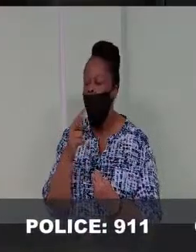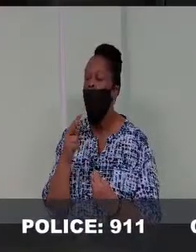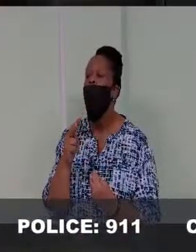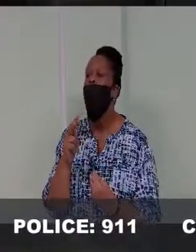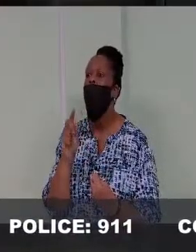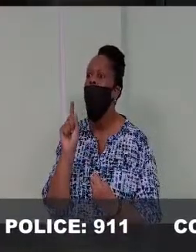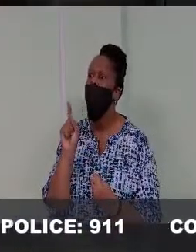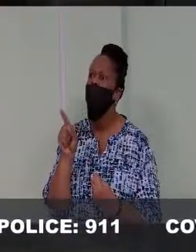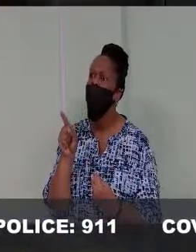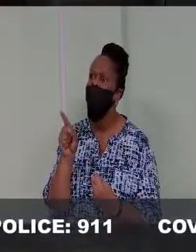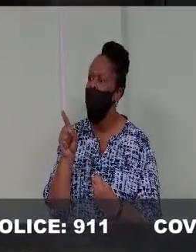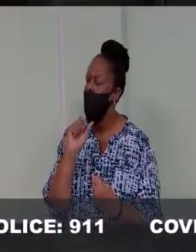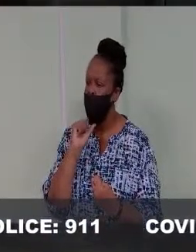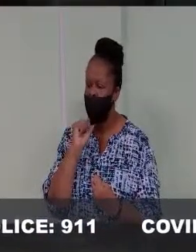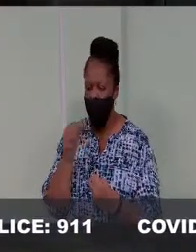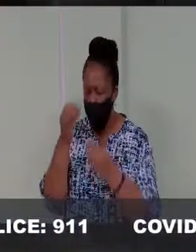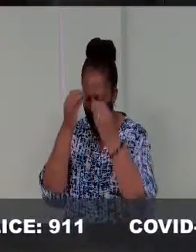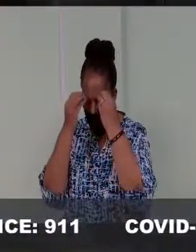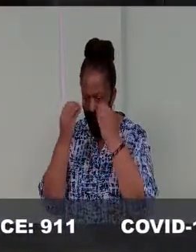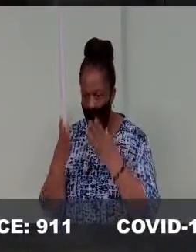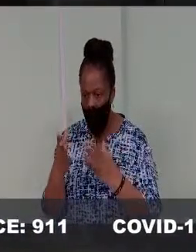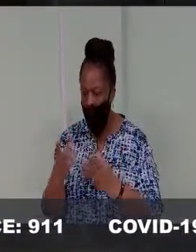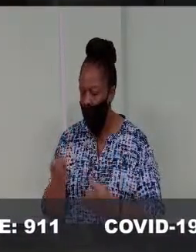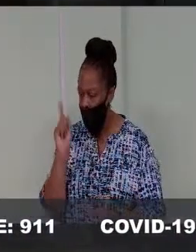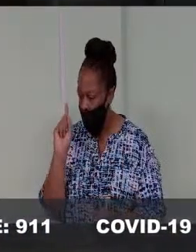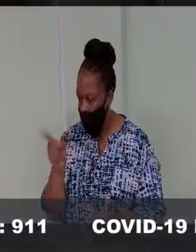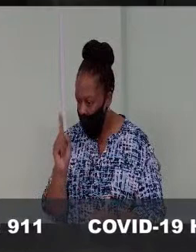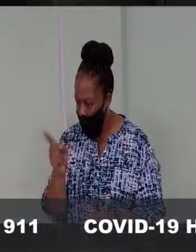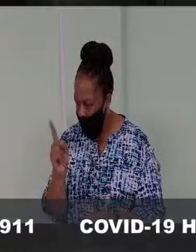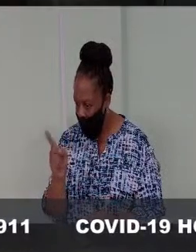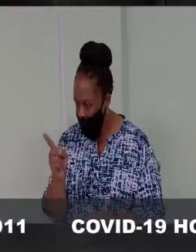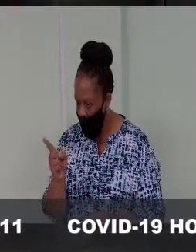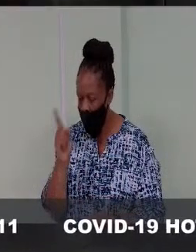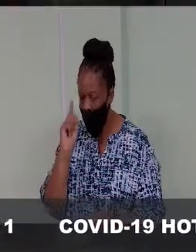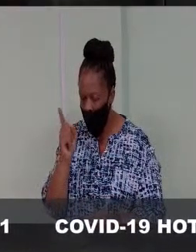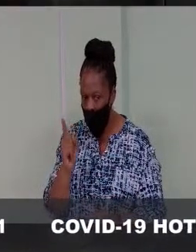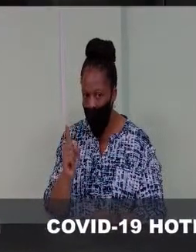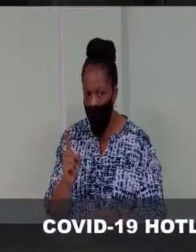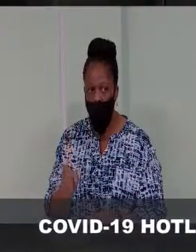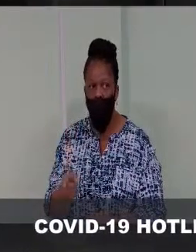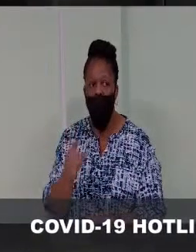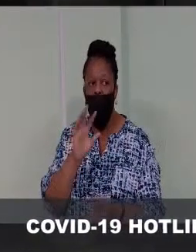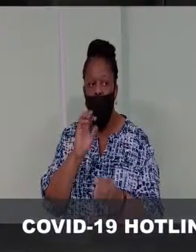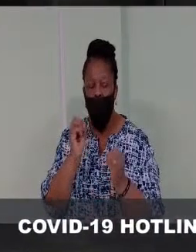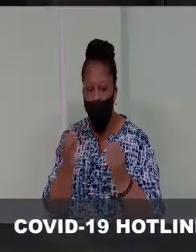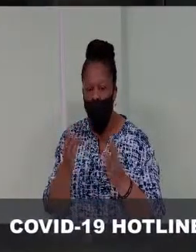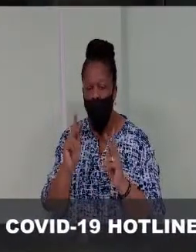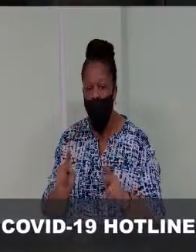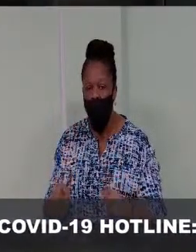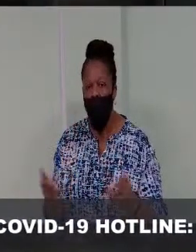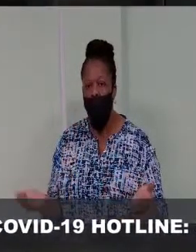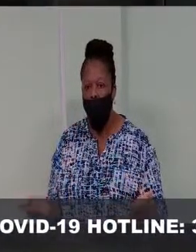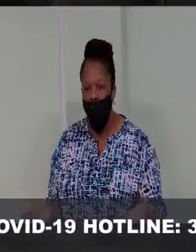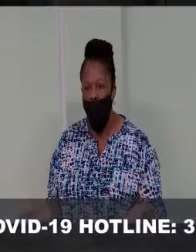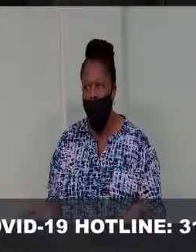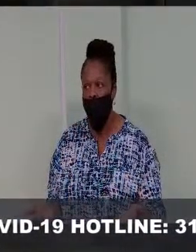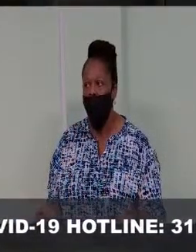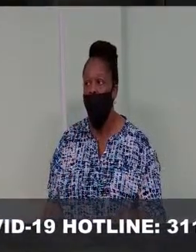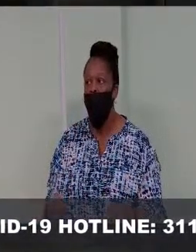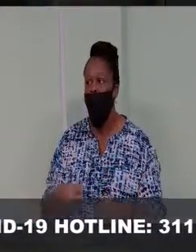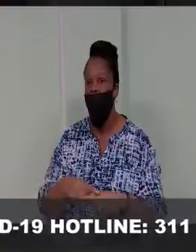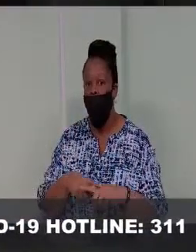They gave the necessary caution. They advised what is needed. However, the host of the